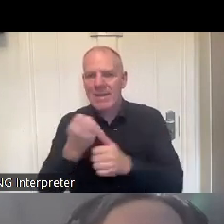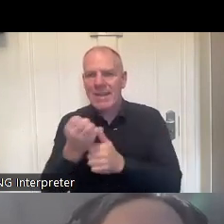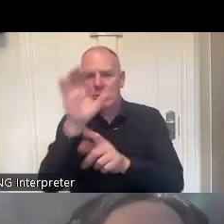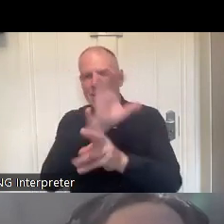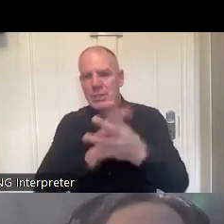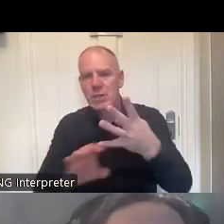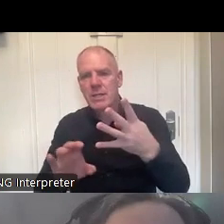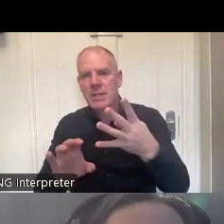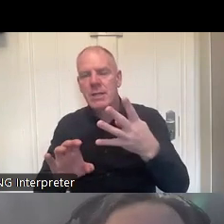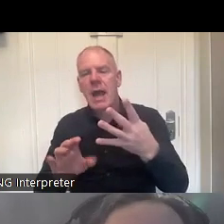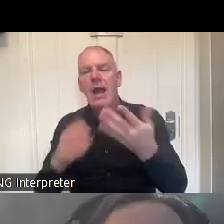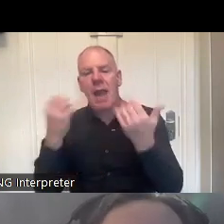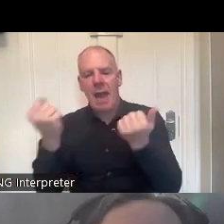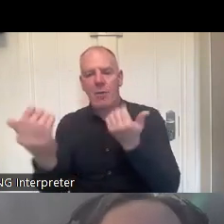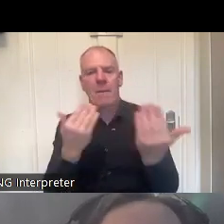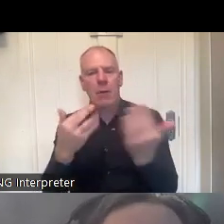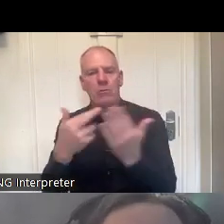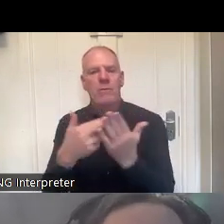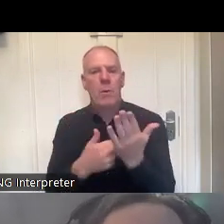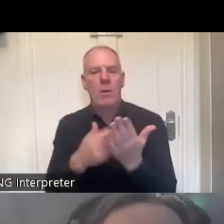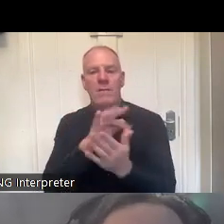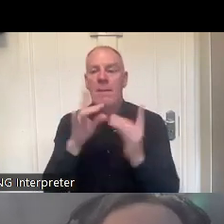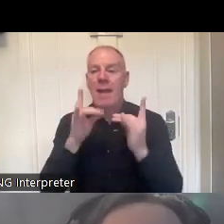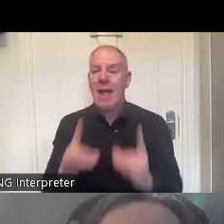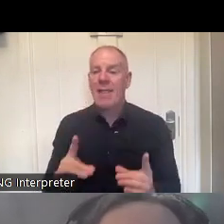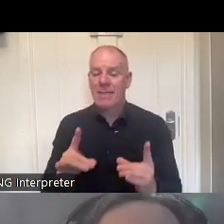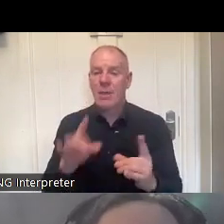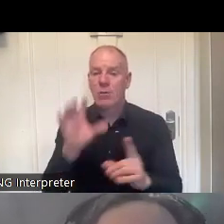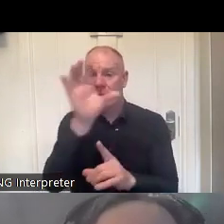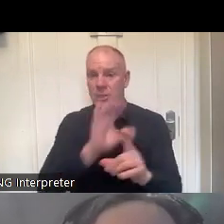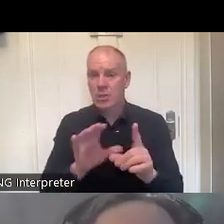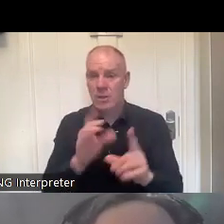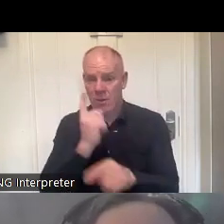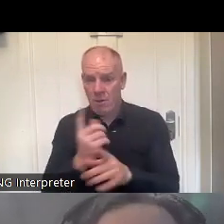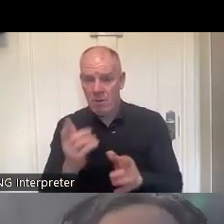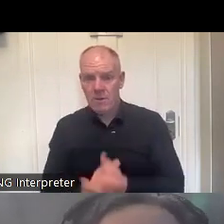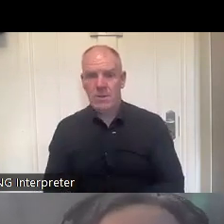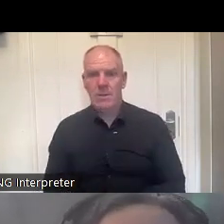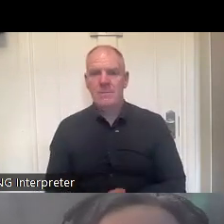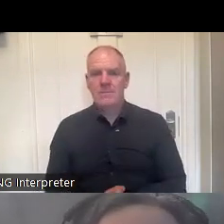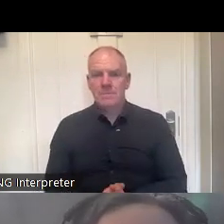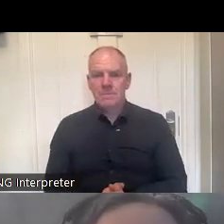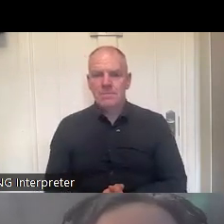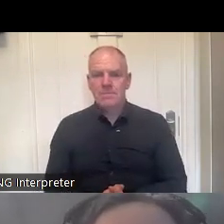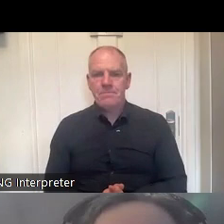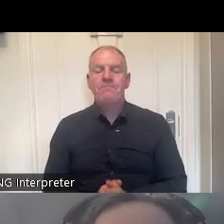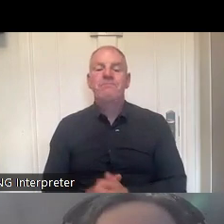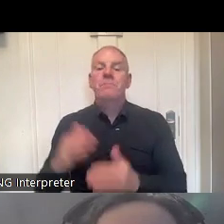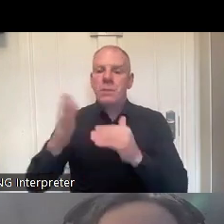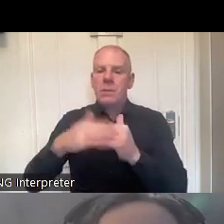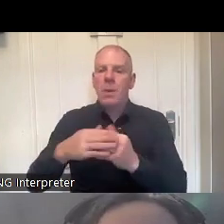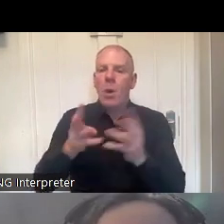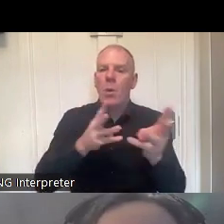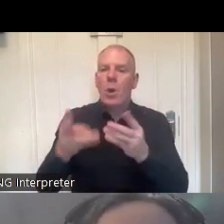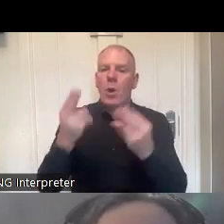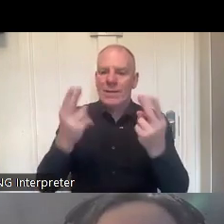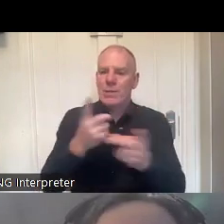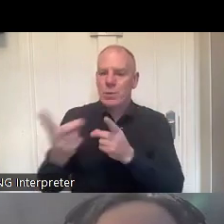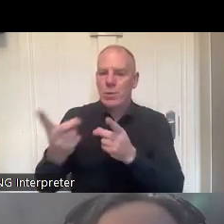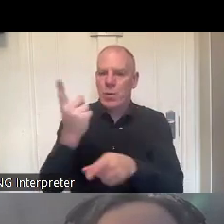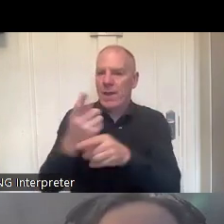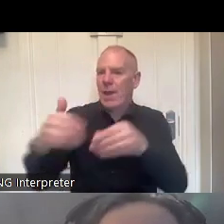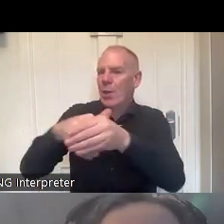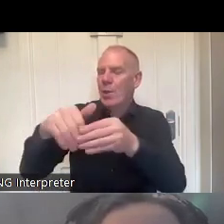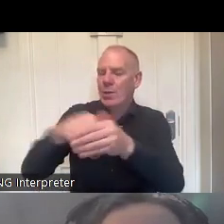a comparative report between health regions. So further work obviously needs to be done. But